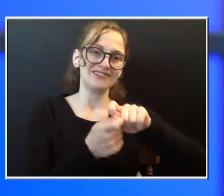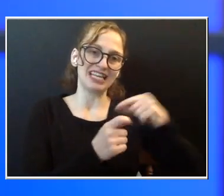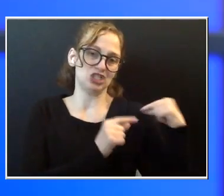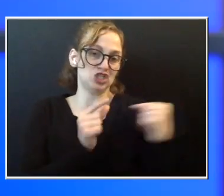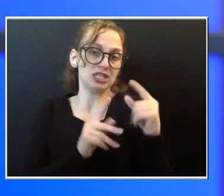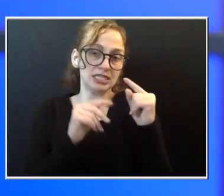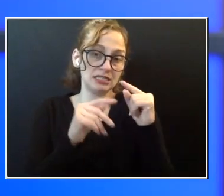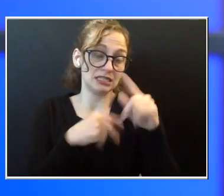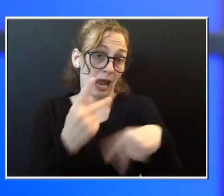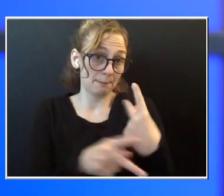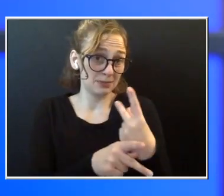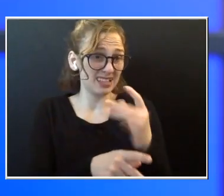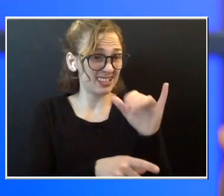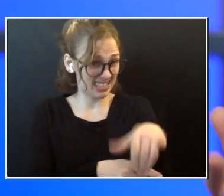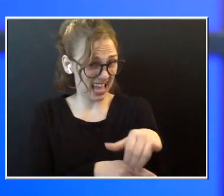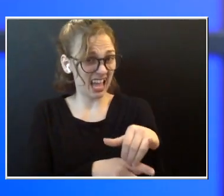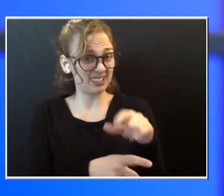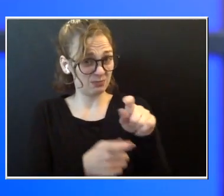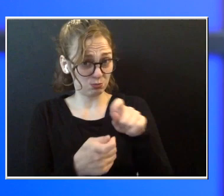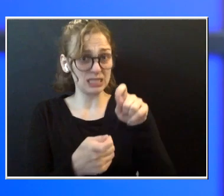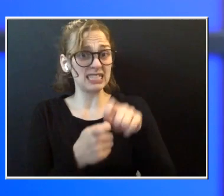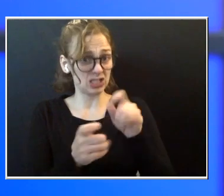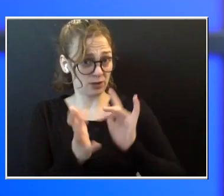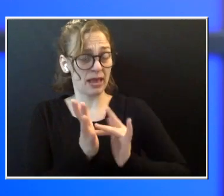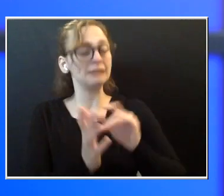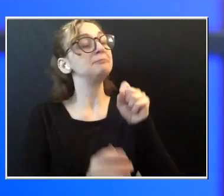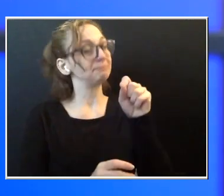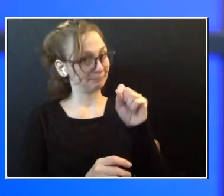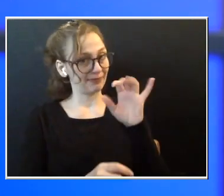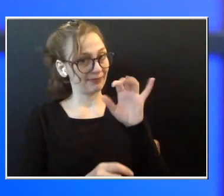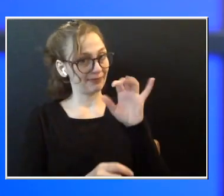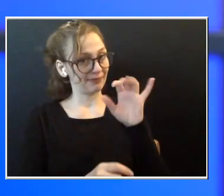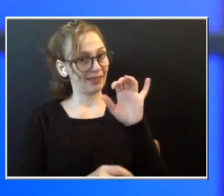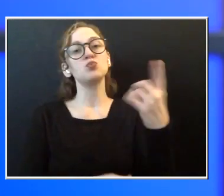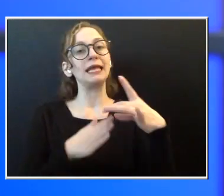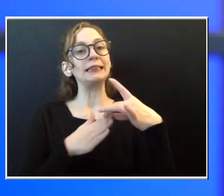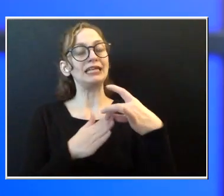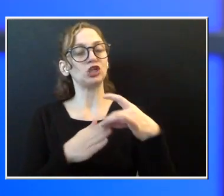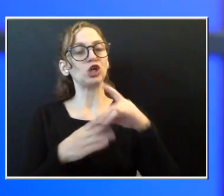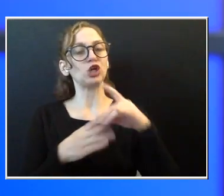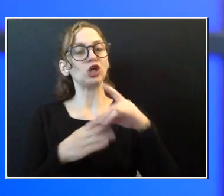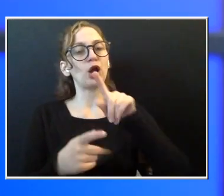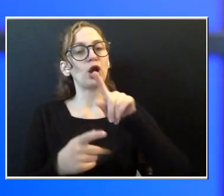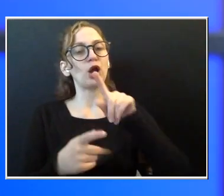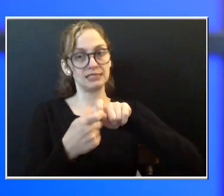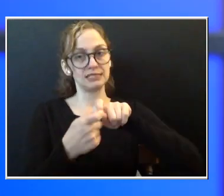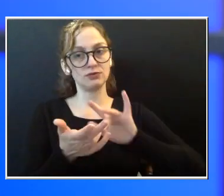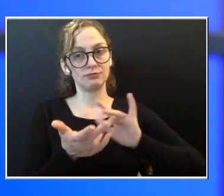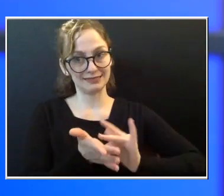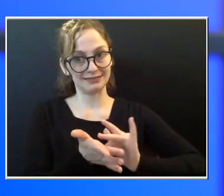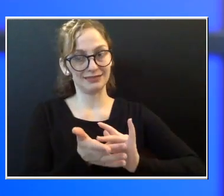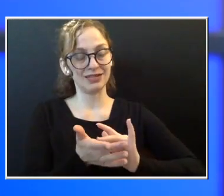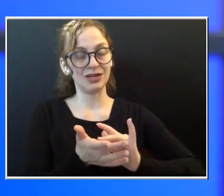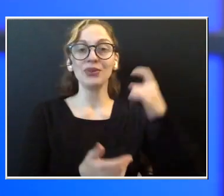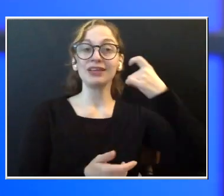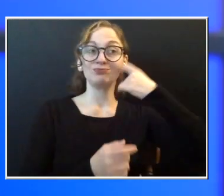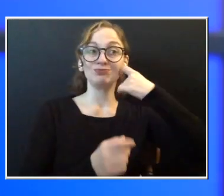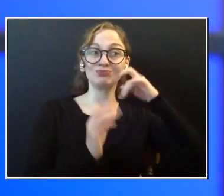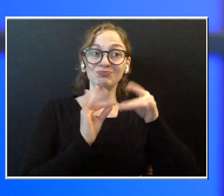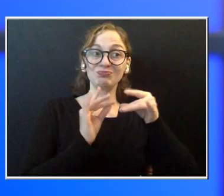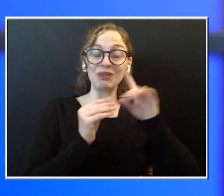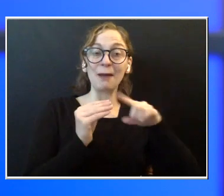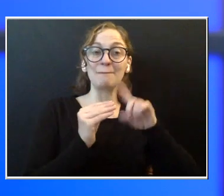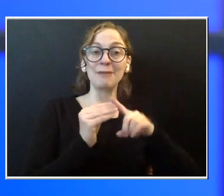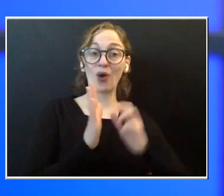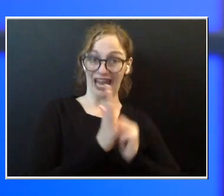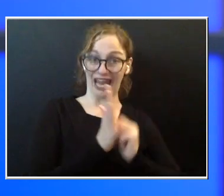the leaders of precision medicine. What we just heard about cancer, there is very clear precision medicine applied today, but